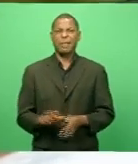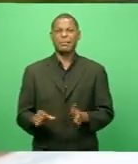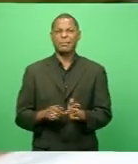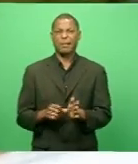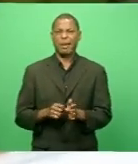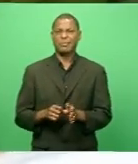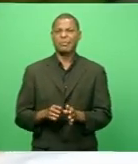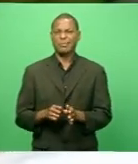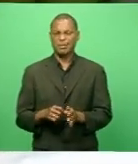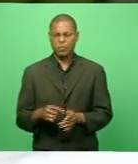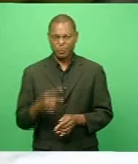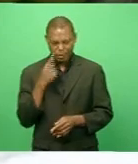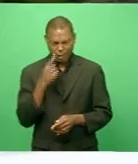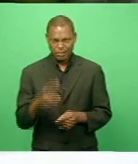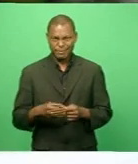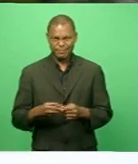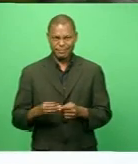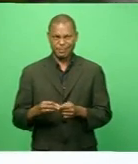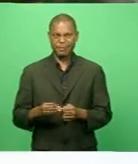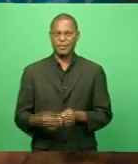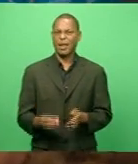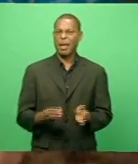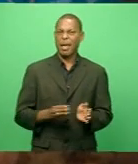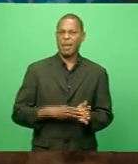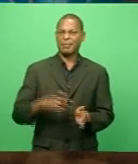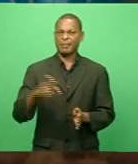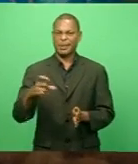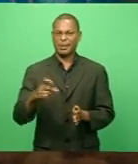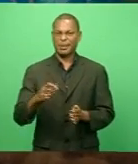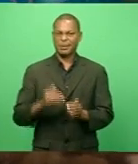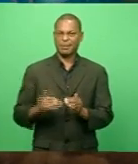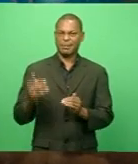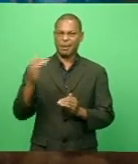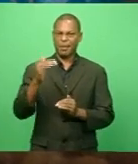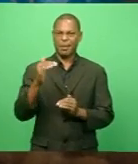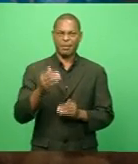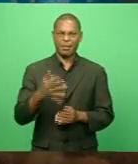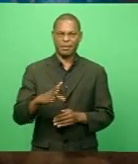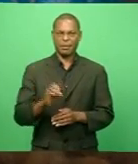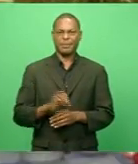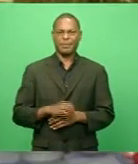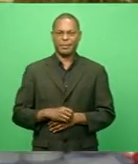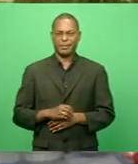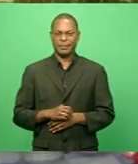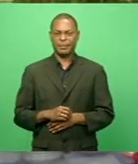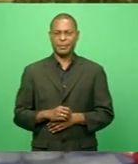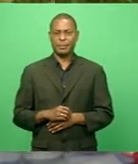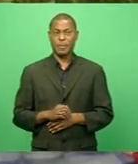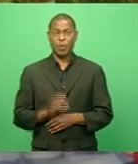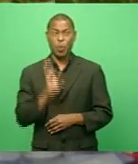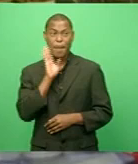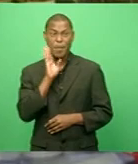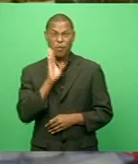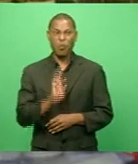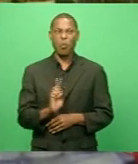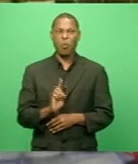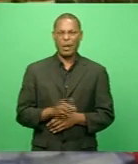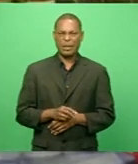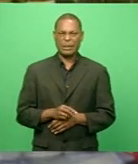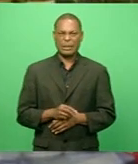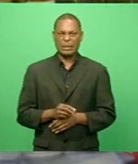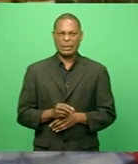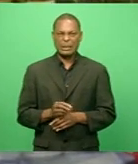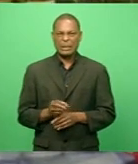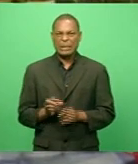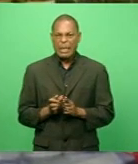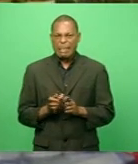sold to them is 50 microns and above. From the beginning, the plastic was a bit thicker, but there was no testing like the